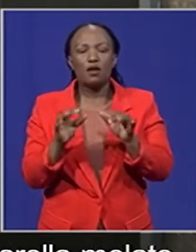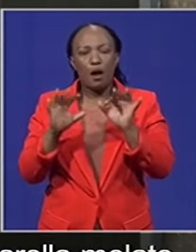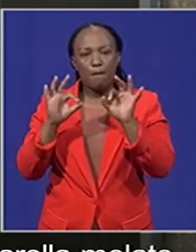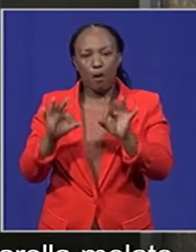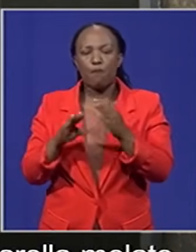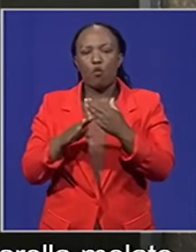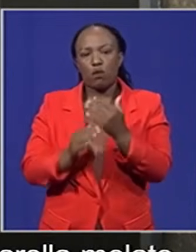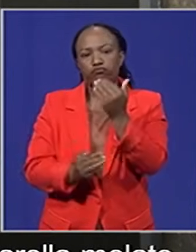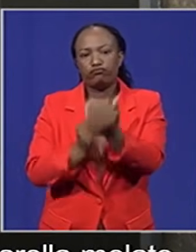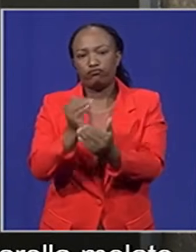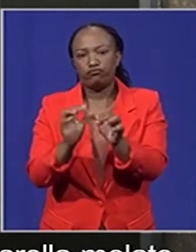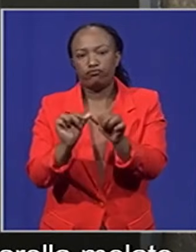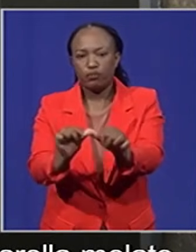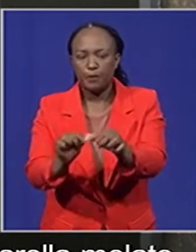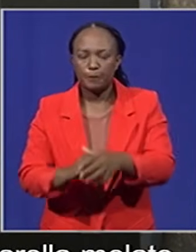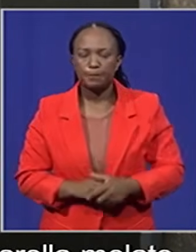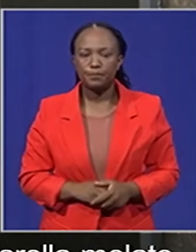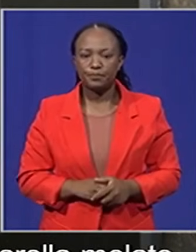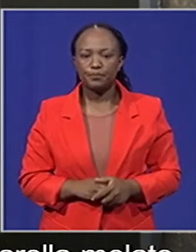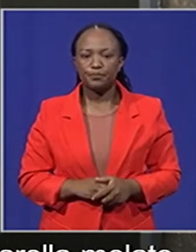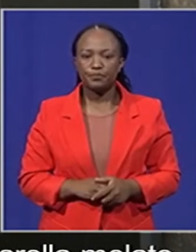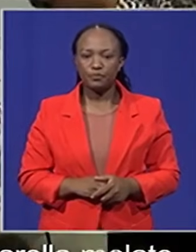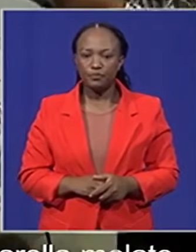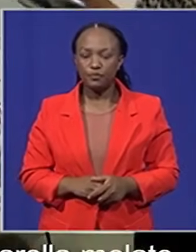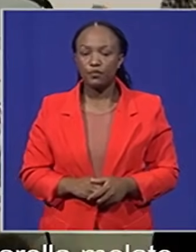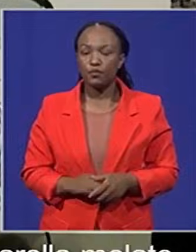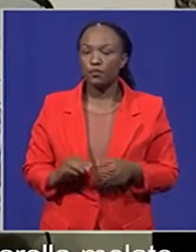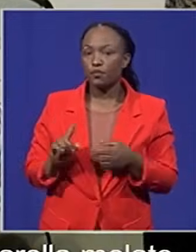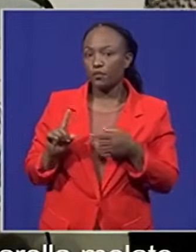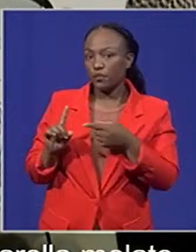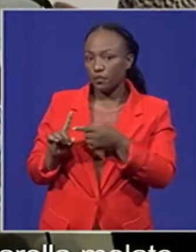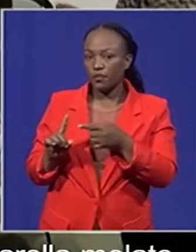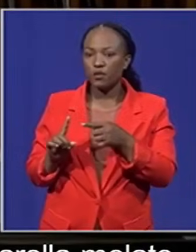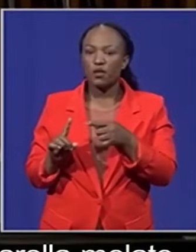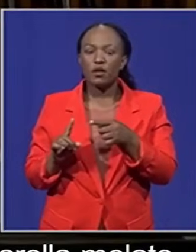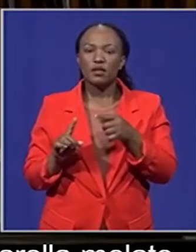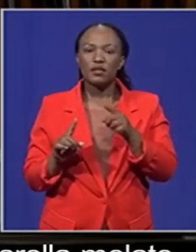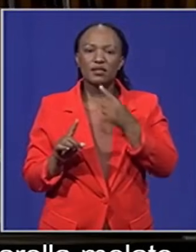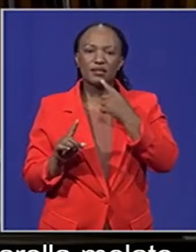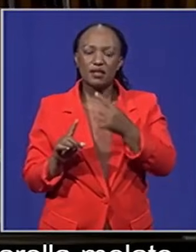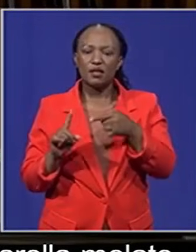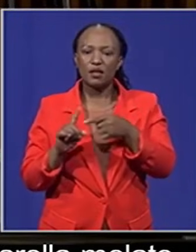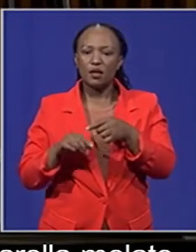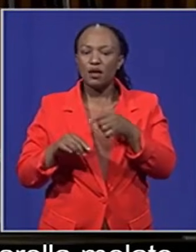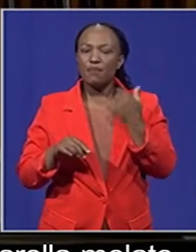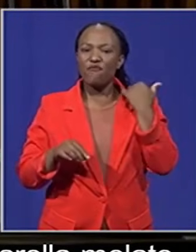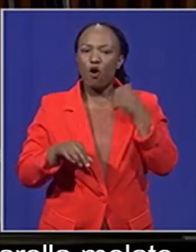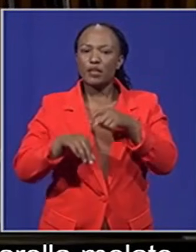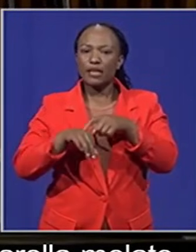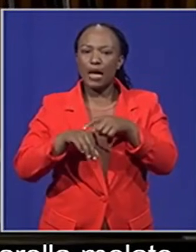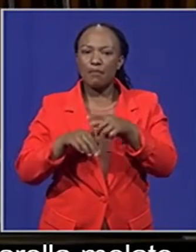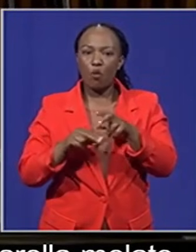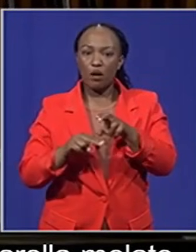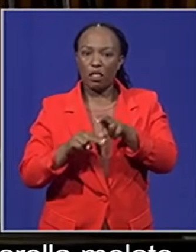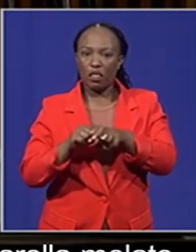go on with the journey. Batohi gape o buile ka ga ntlha e tshwentseng e le go tswa ka nako ya go botsolodiwa kwa dithetsong